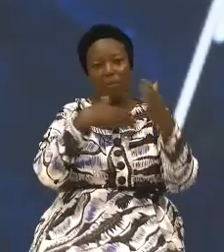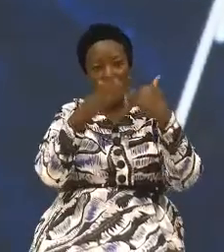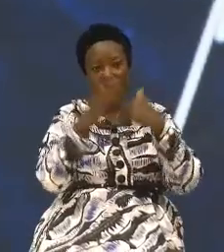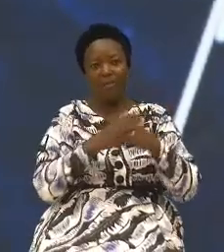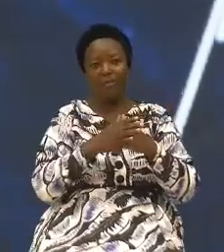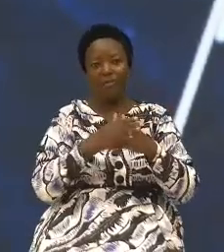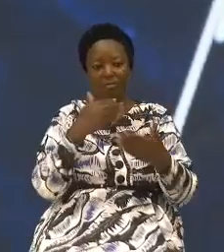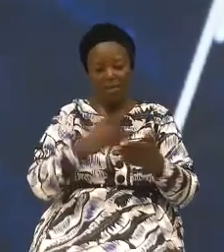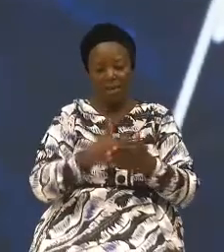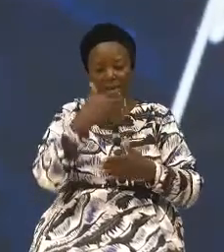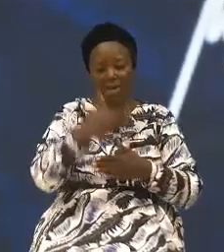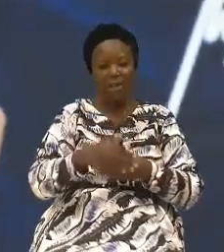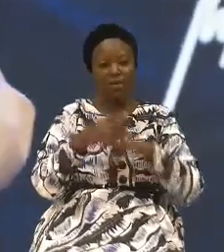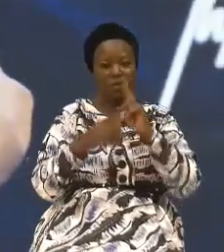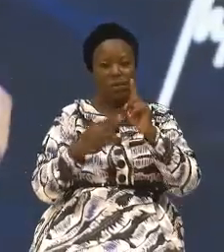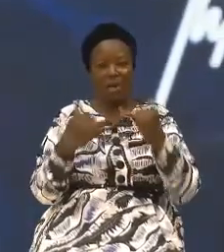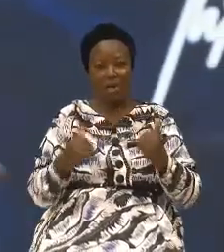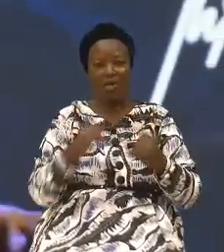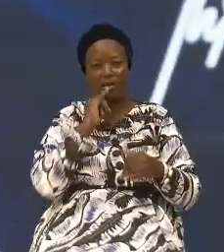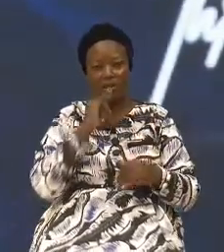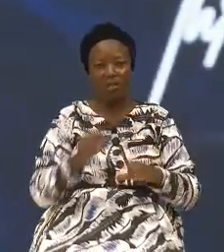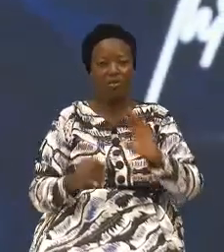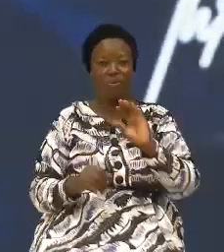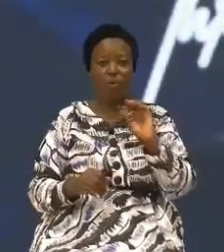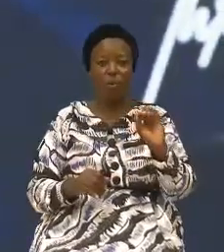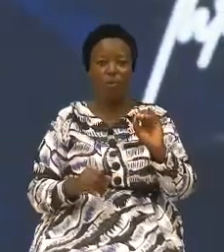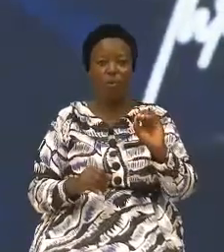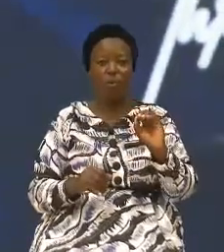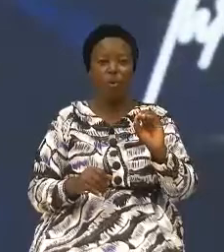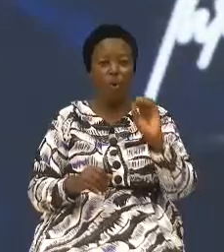now, is outpouring.